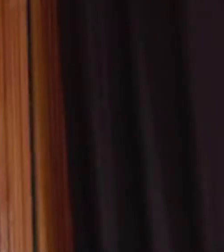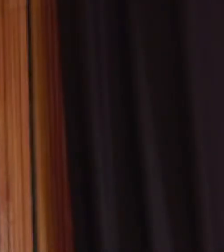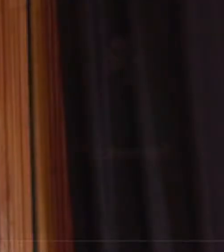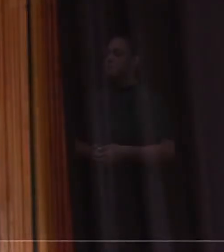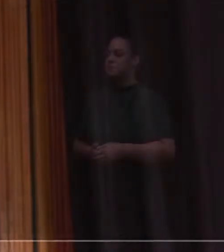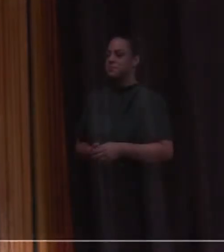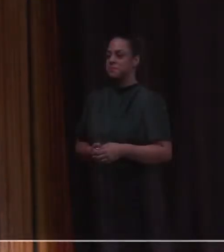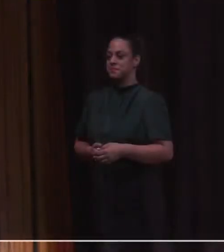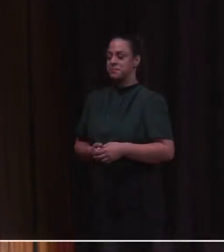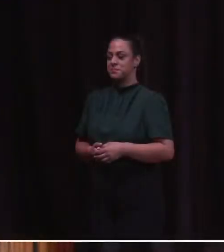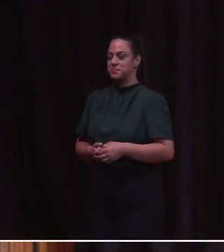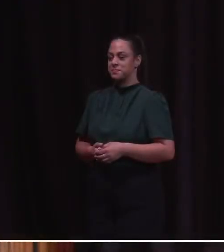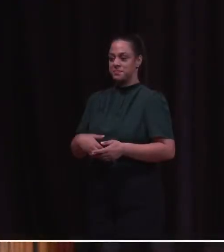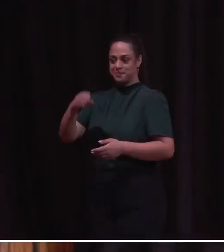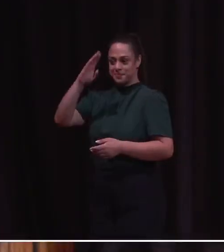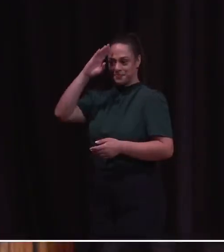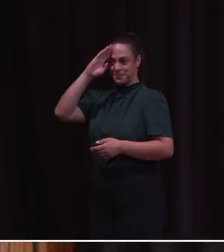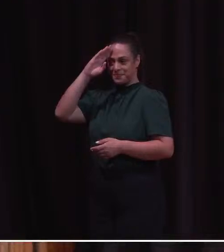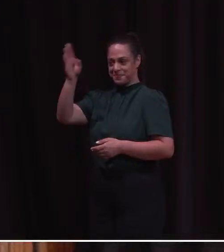Greetings.